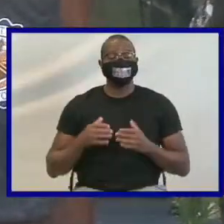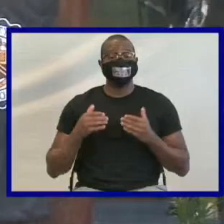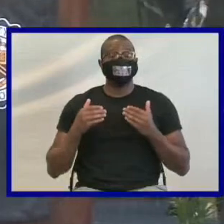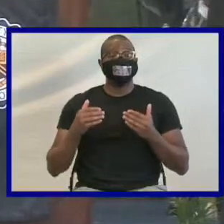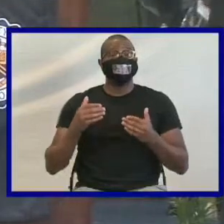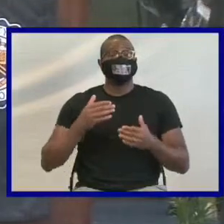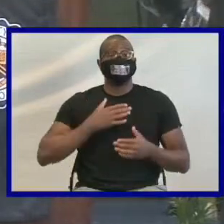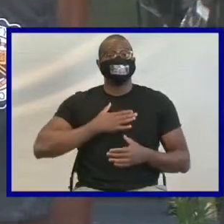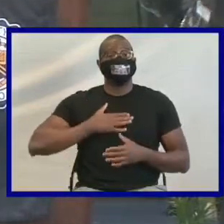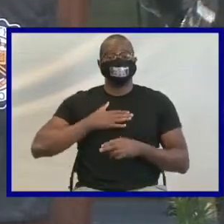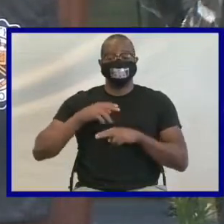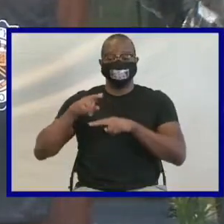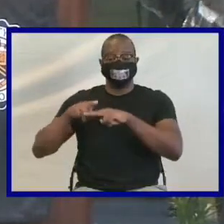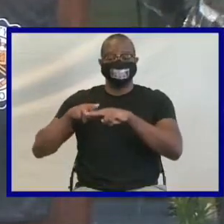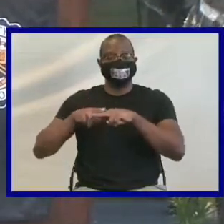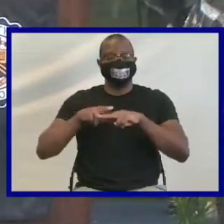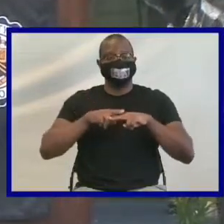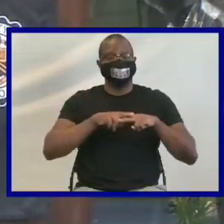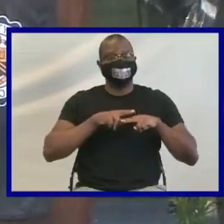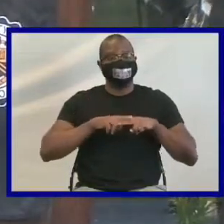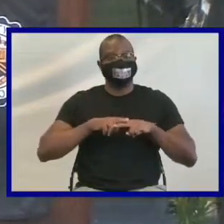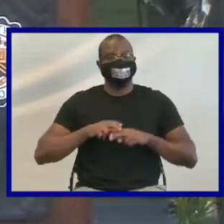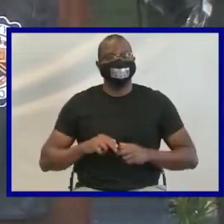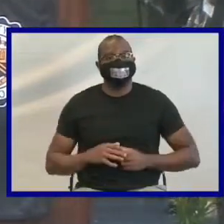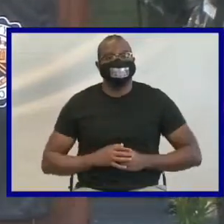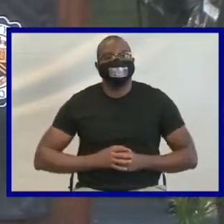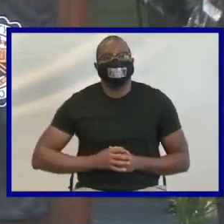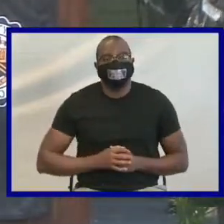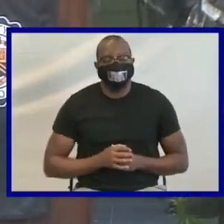Candidates, please be seated.